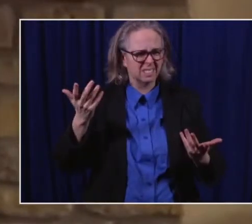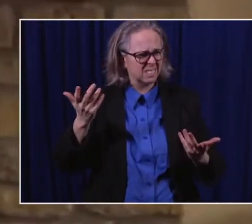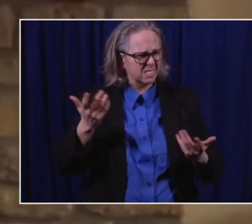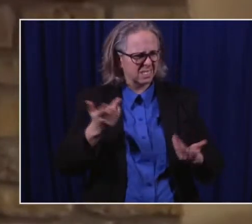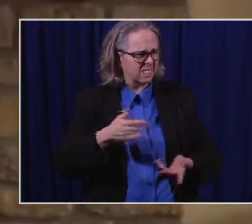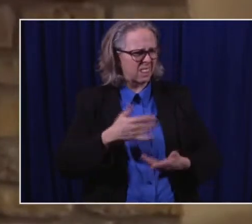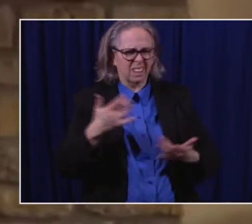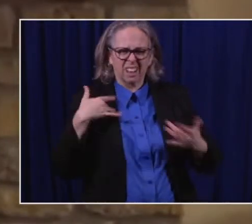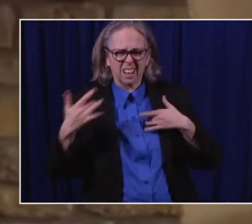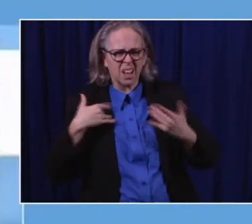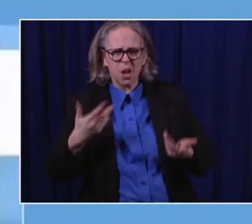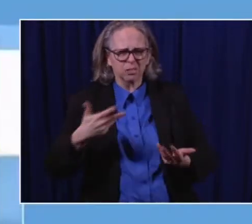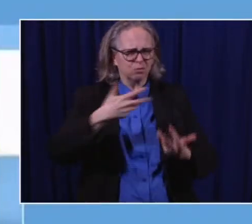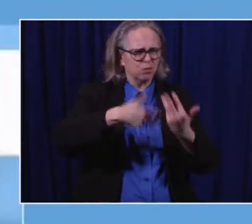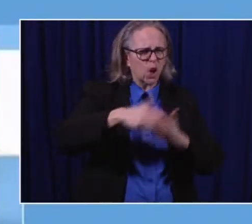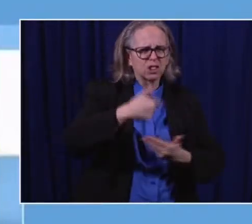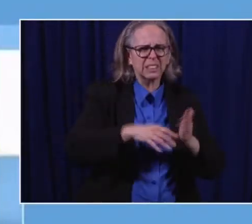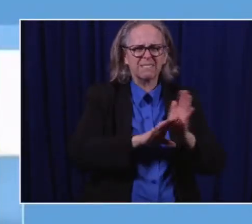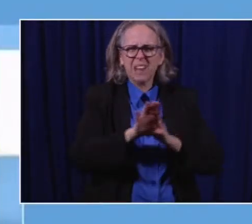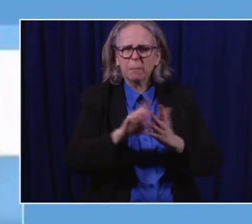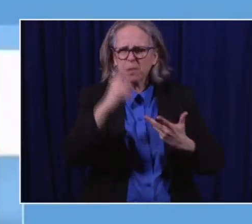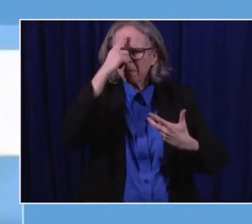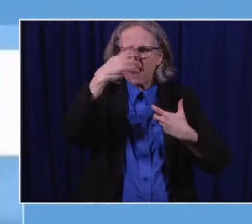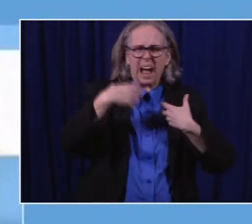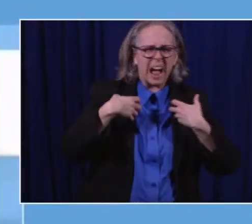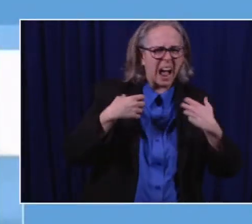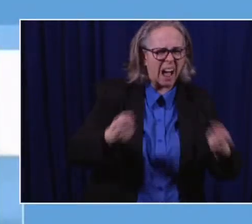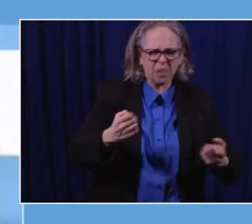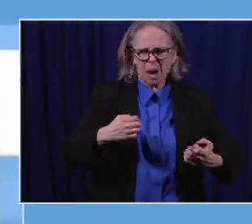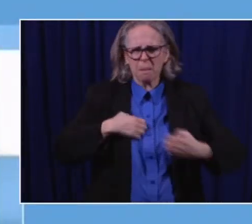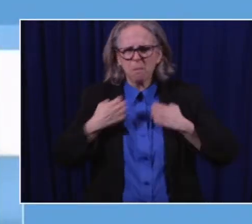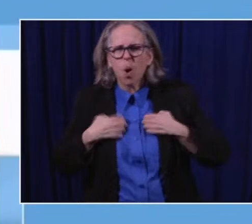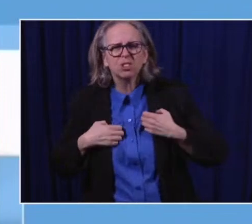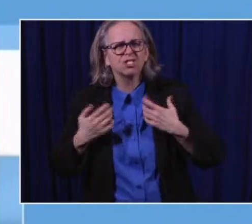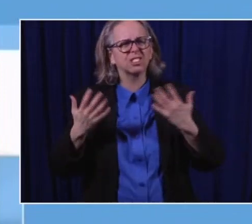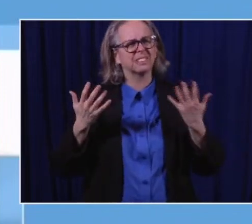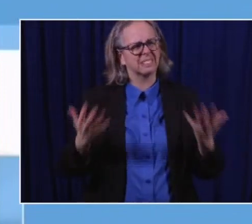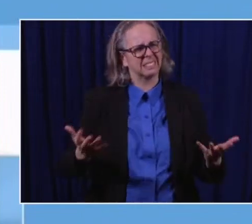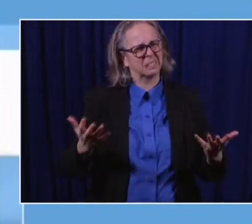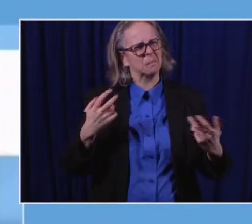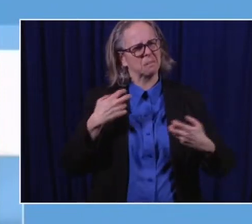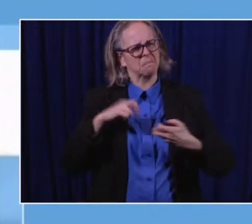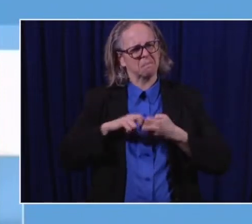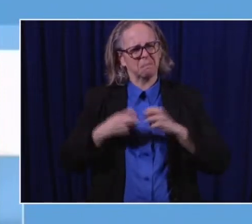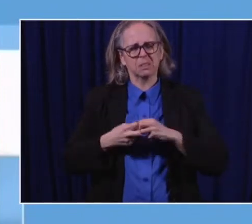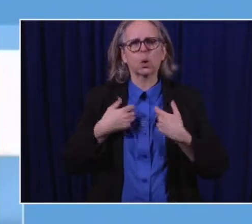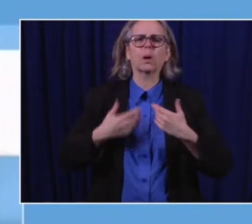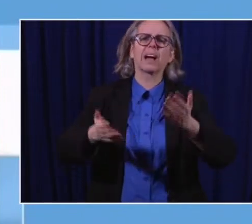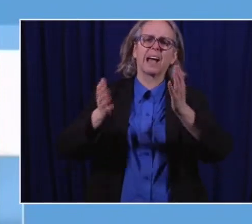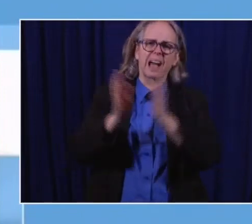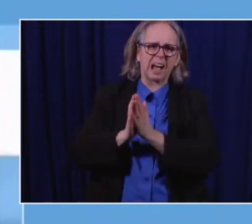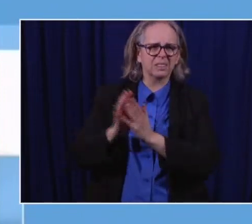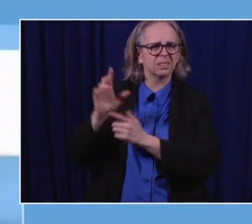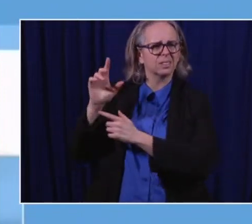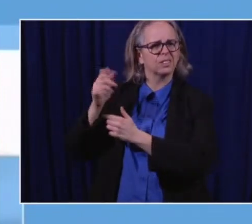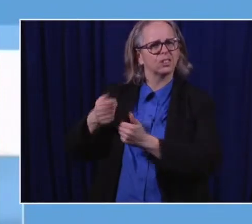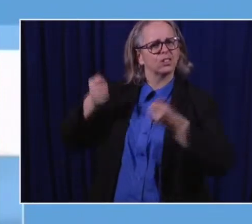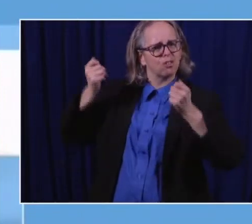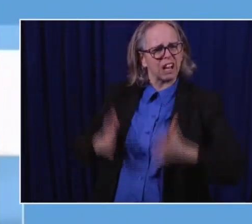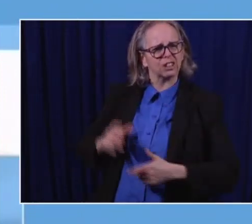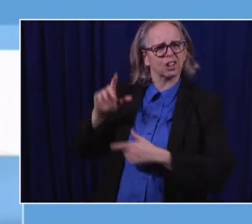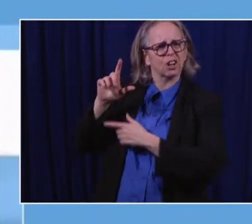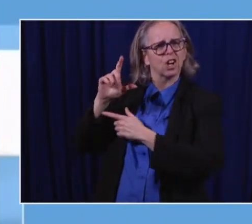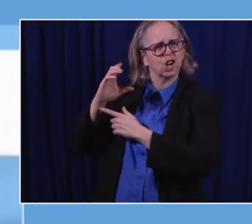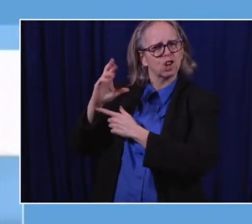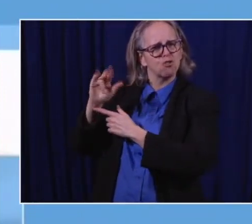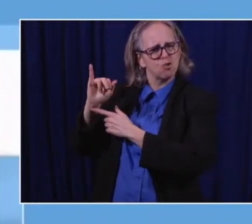mental health point of view. So I asked the director, Ohio Department of Mental Health and Addiction Services Director Lloyd to talk